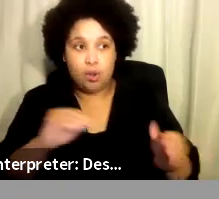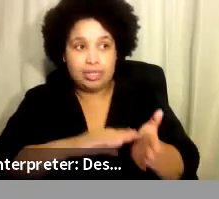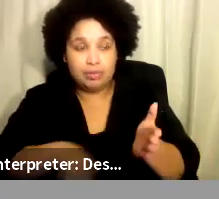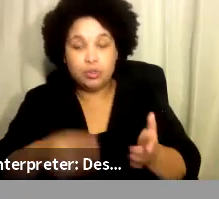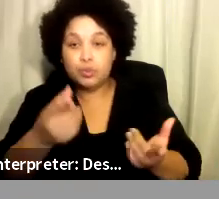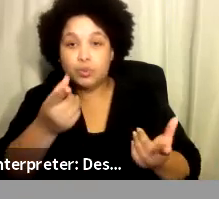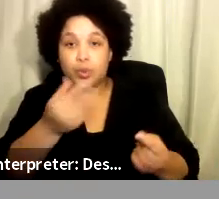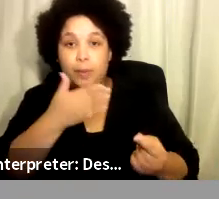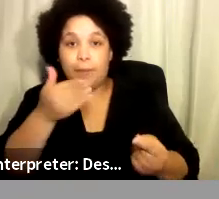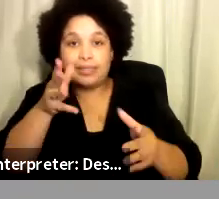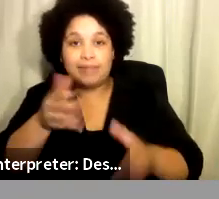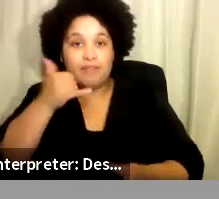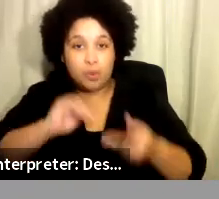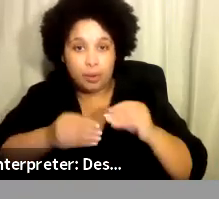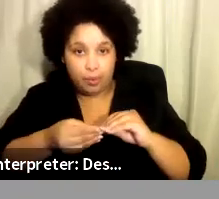I can follow up with you